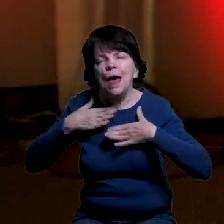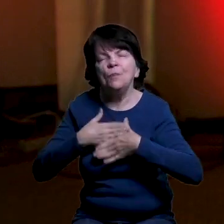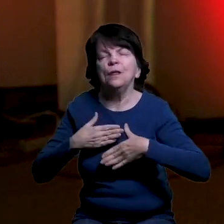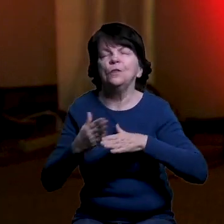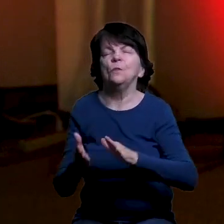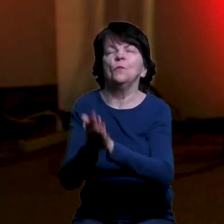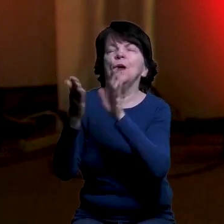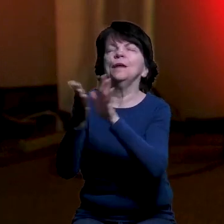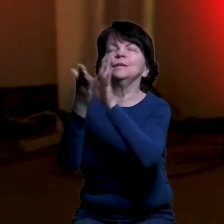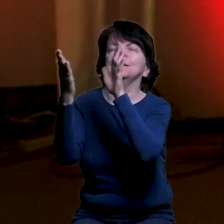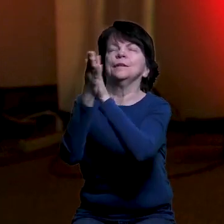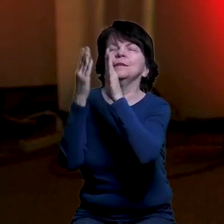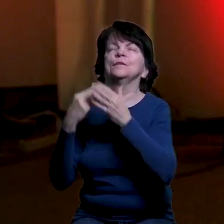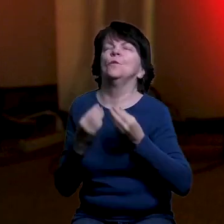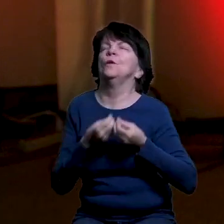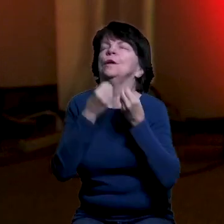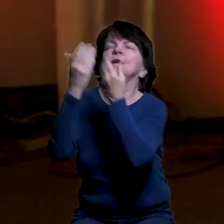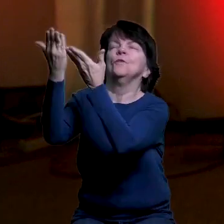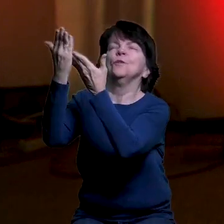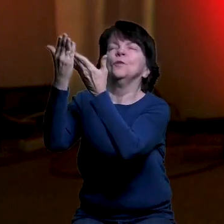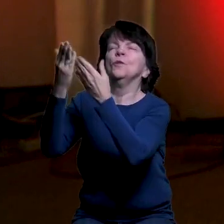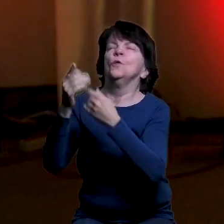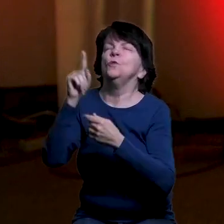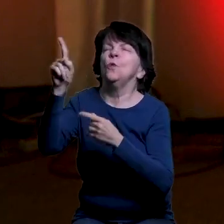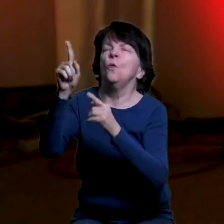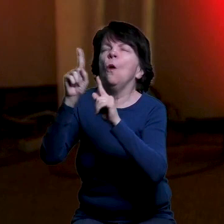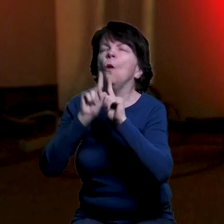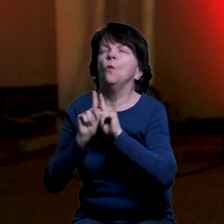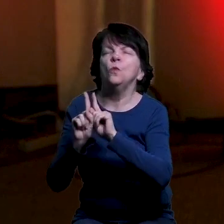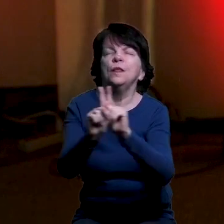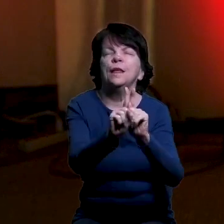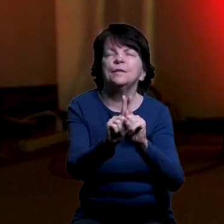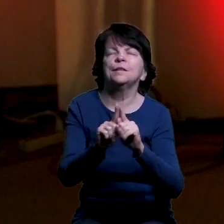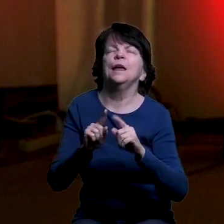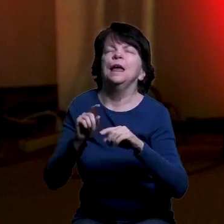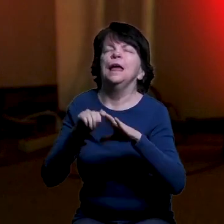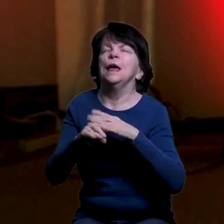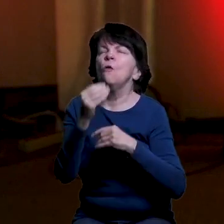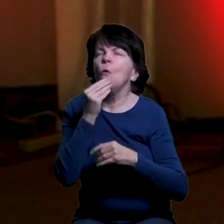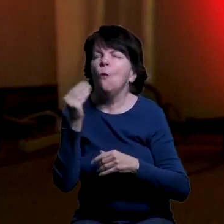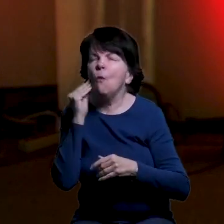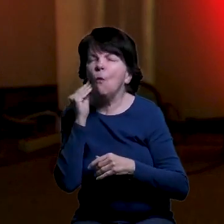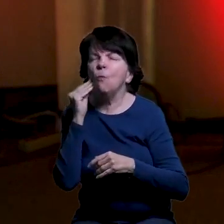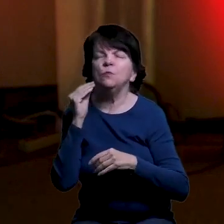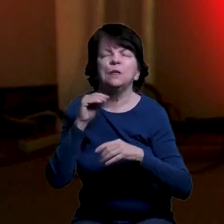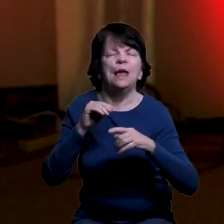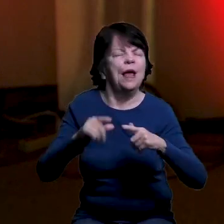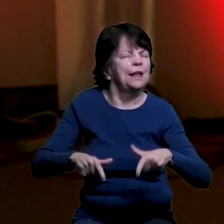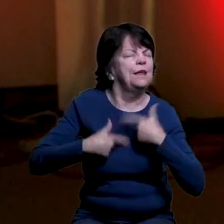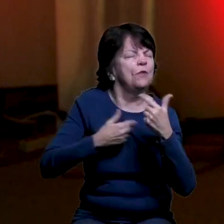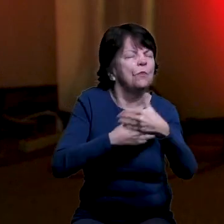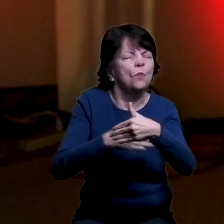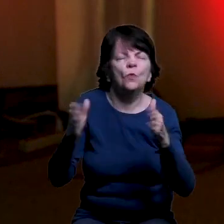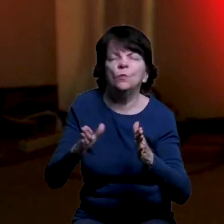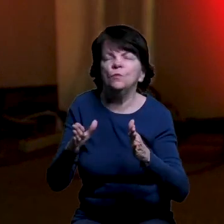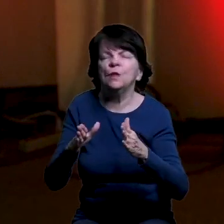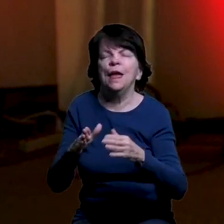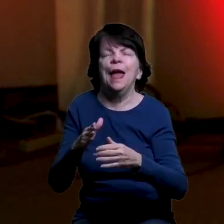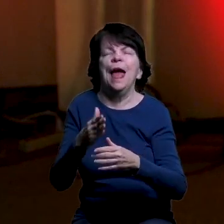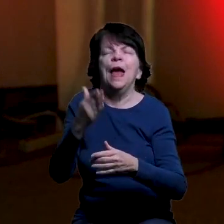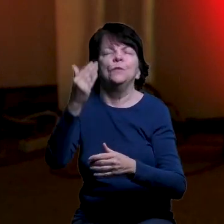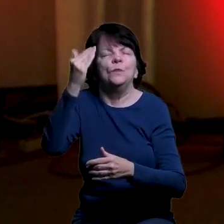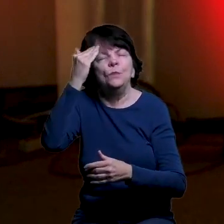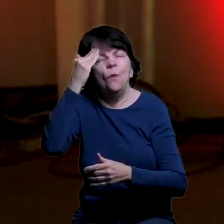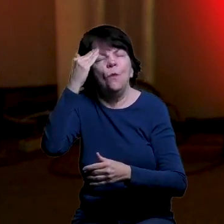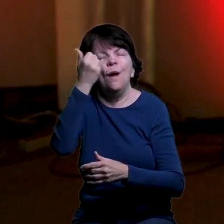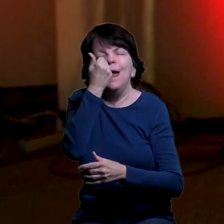even now as we watch, you are with us in our homes, in our living rooms, God, and anything is possible in